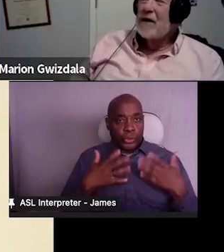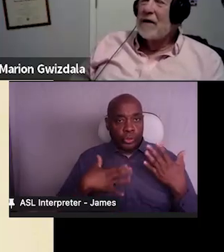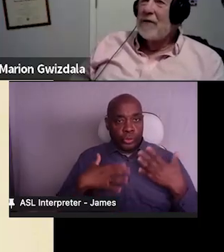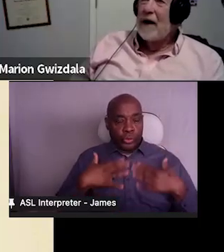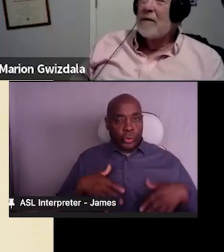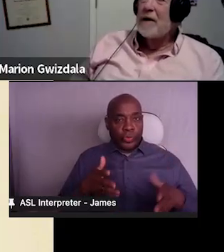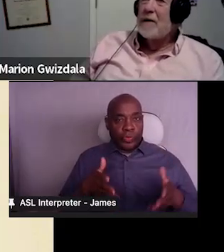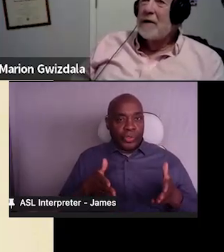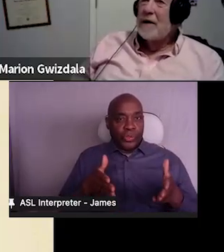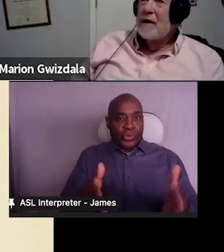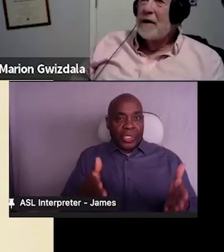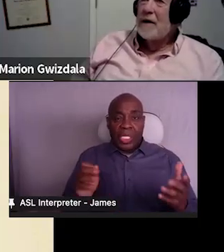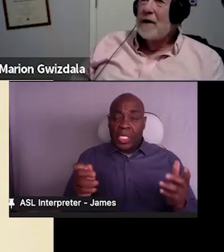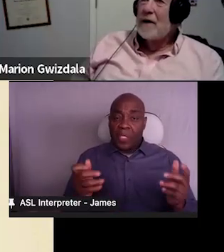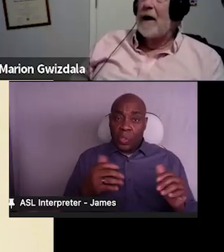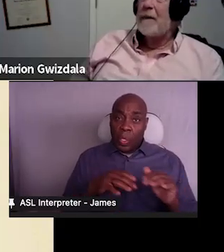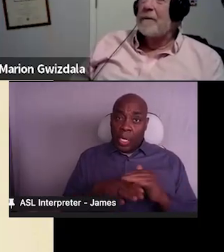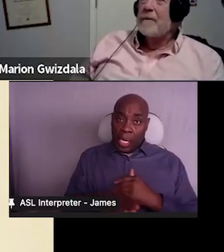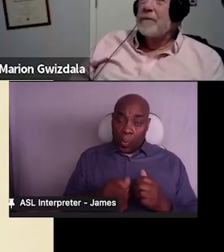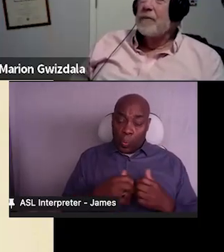not a sterile environment.